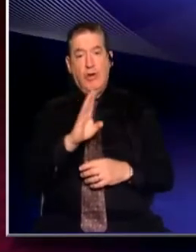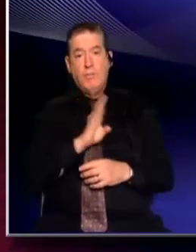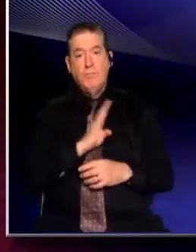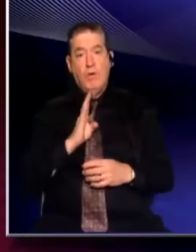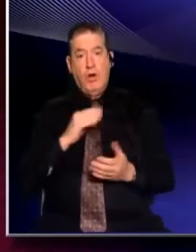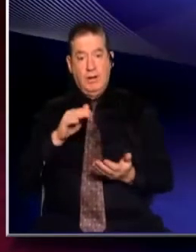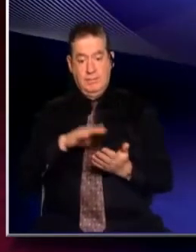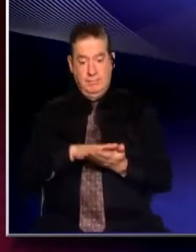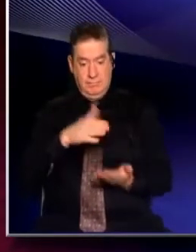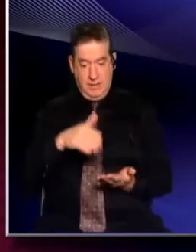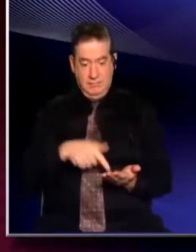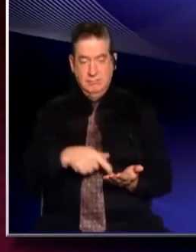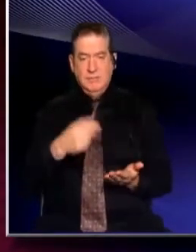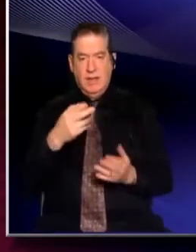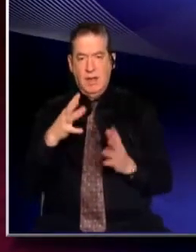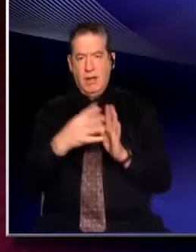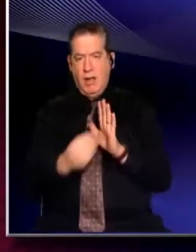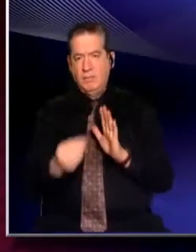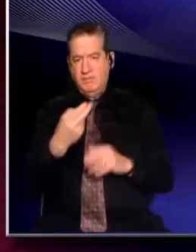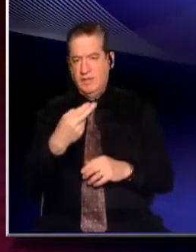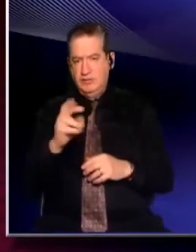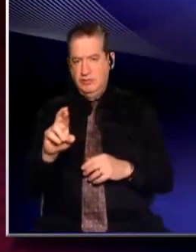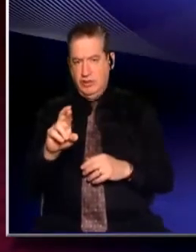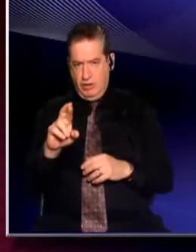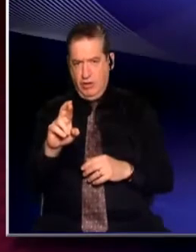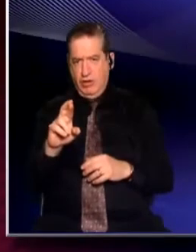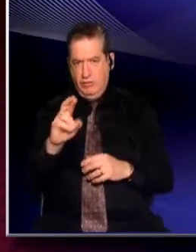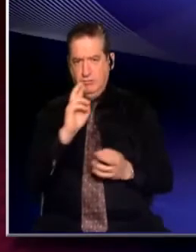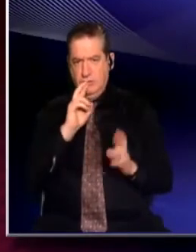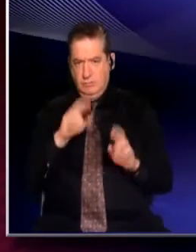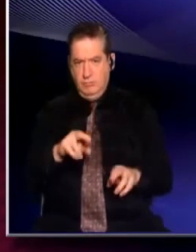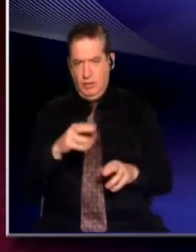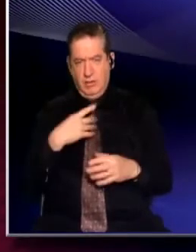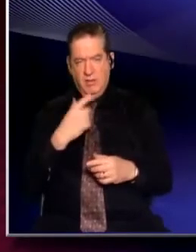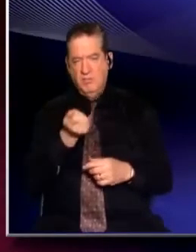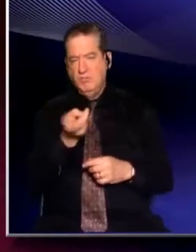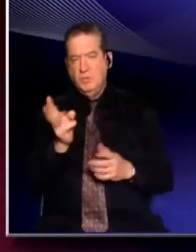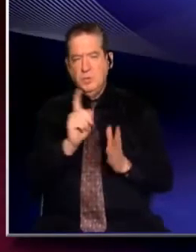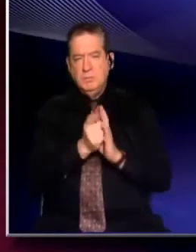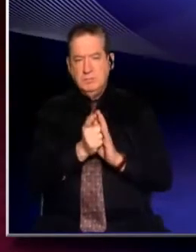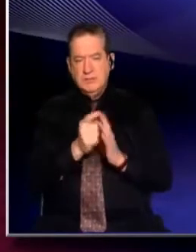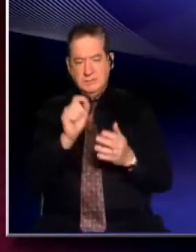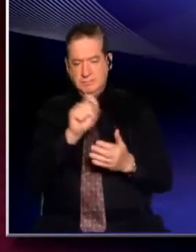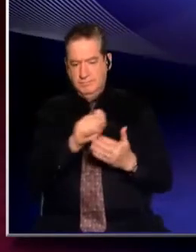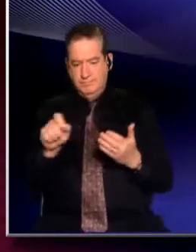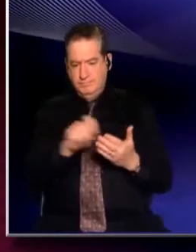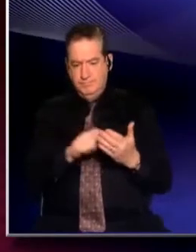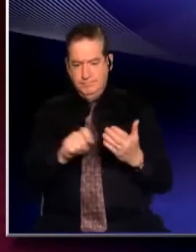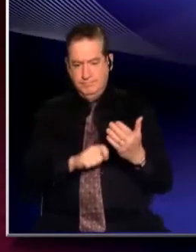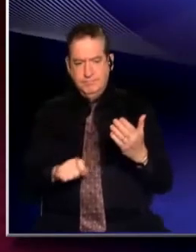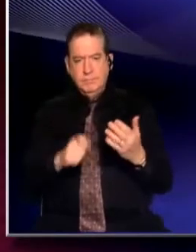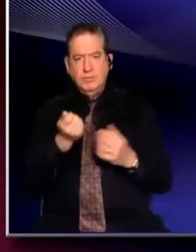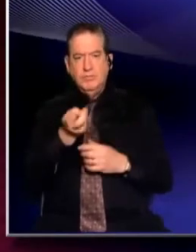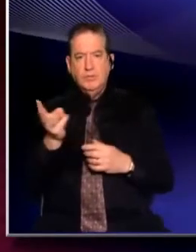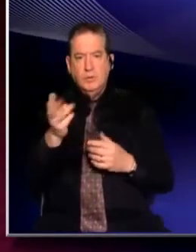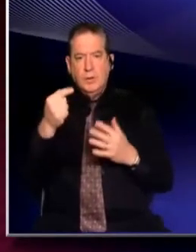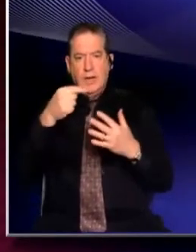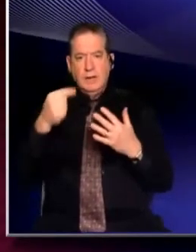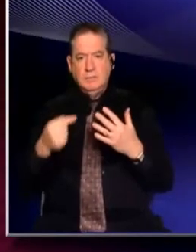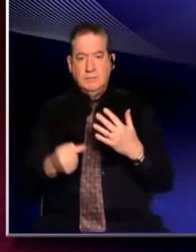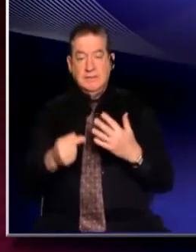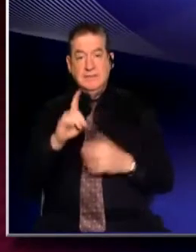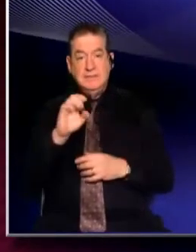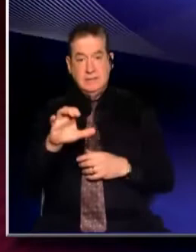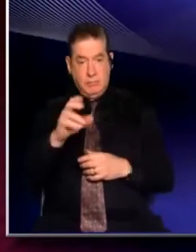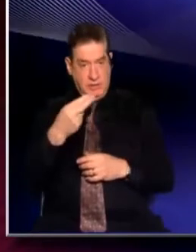is a copy of the HR report. I'd like to take a few minutes to highlight a couple of the items. In December,